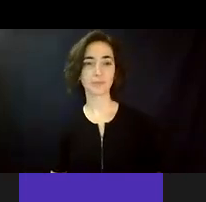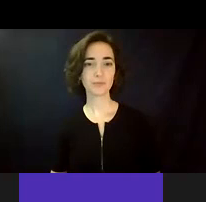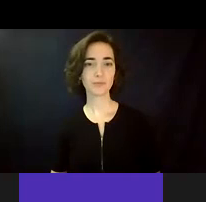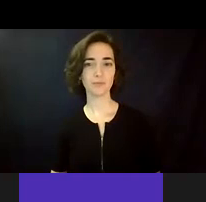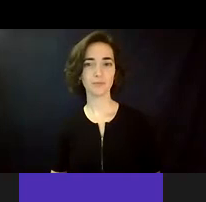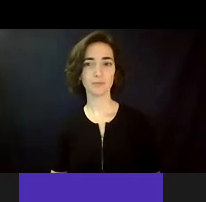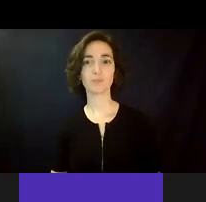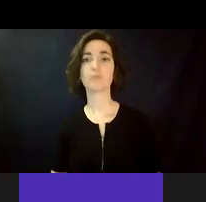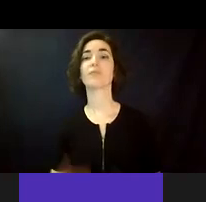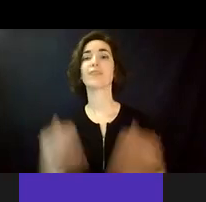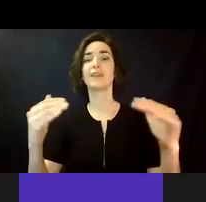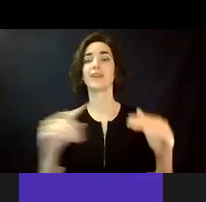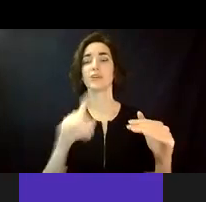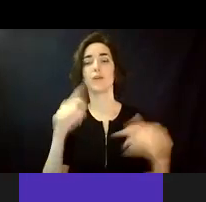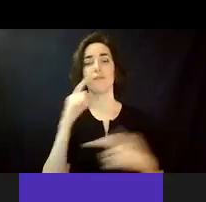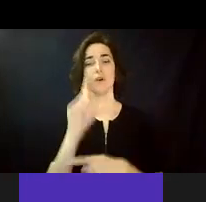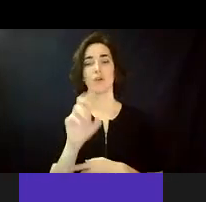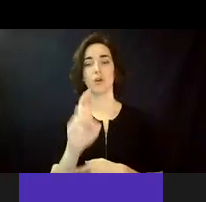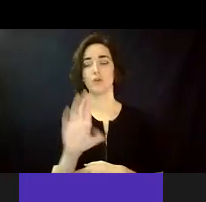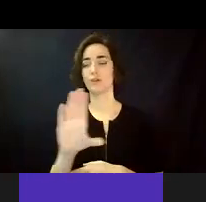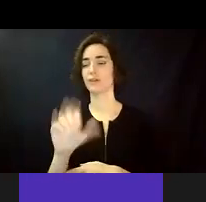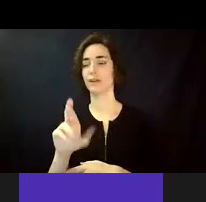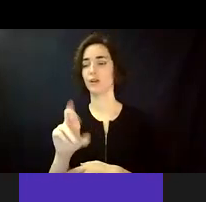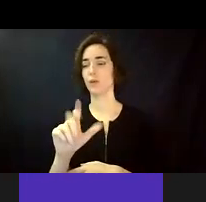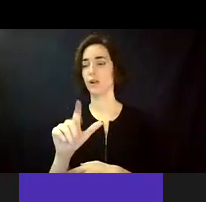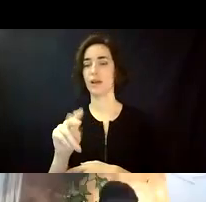Next question is for Dr. Caroline Jerisic.